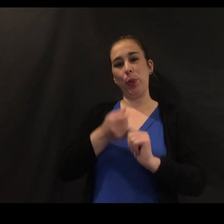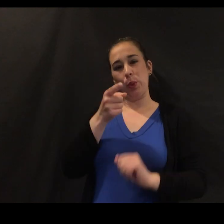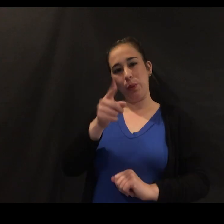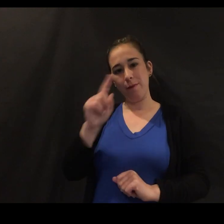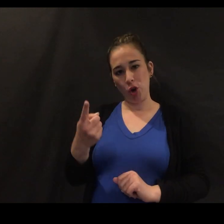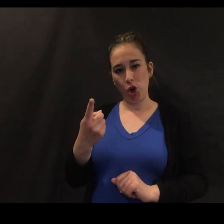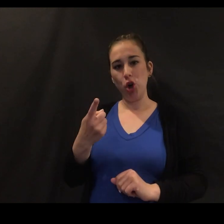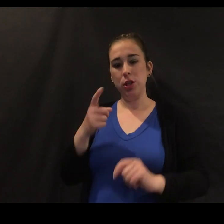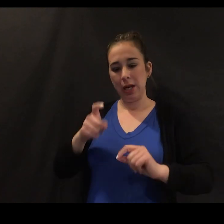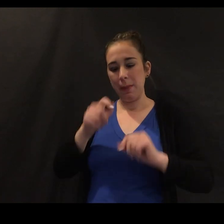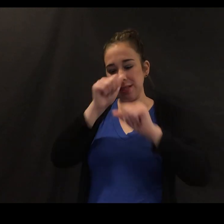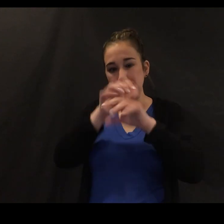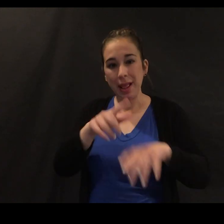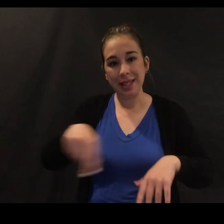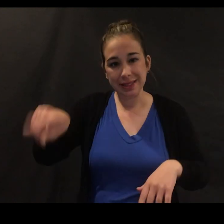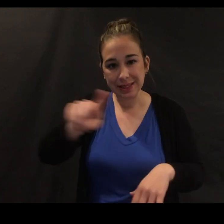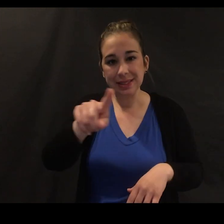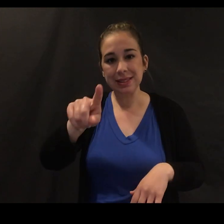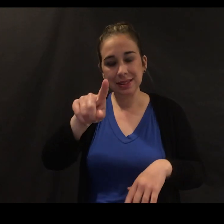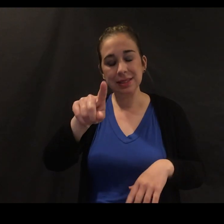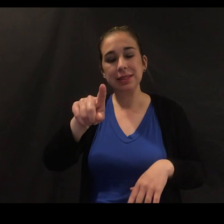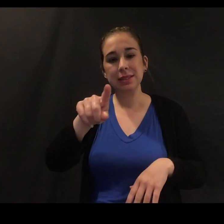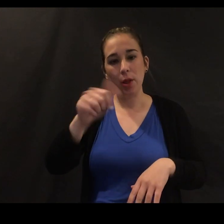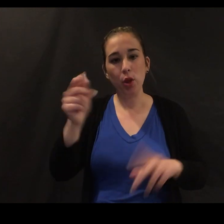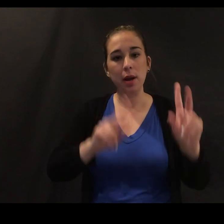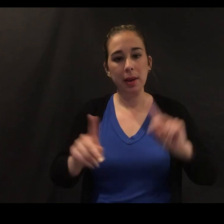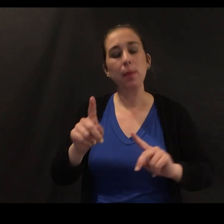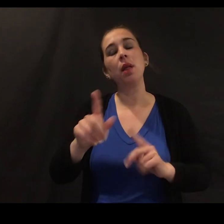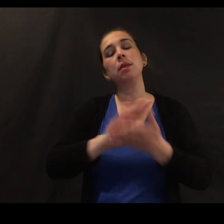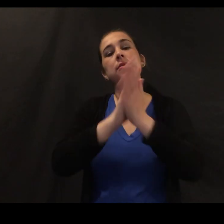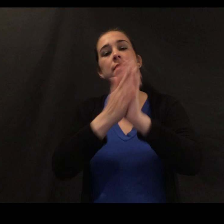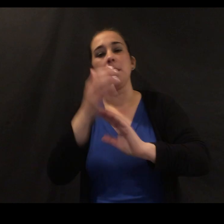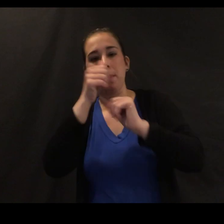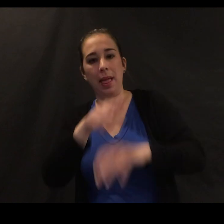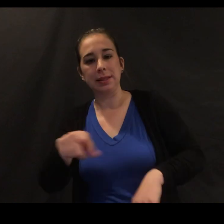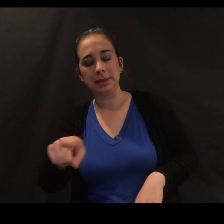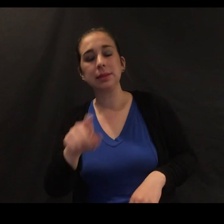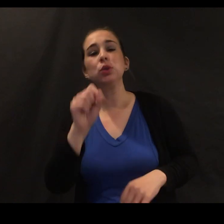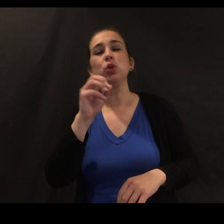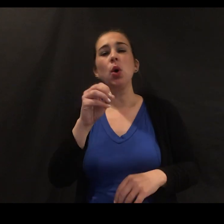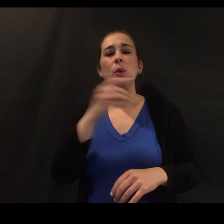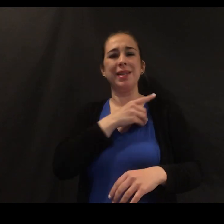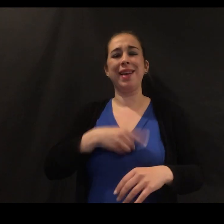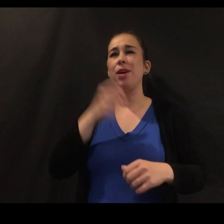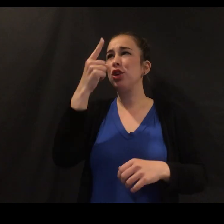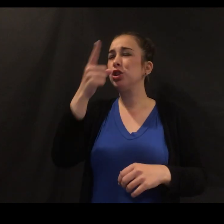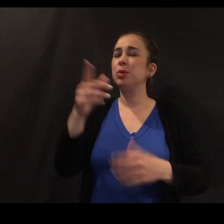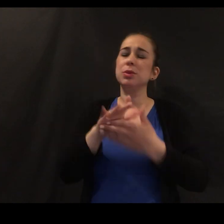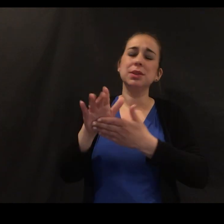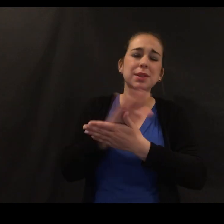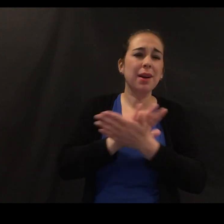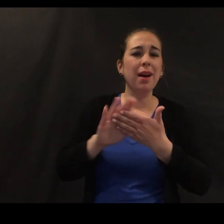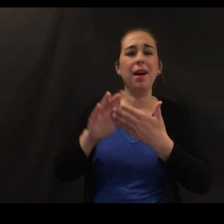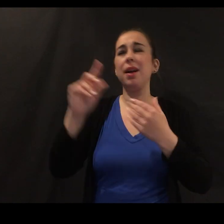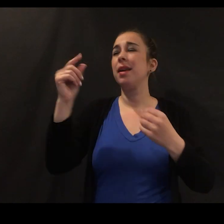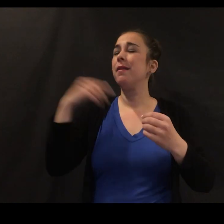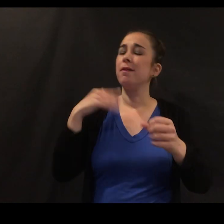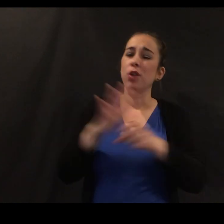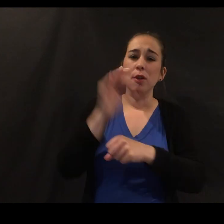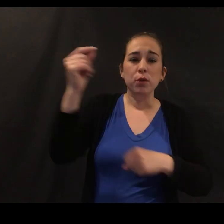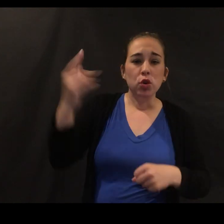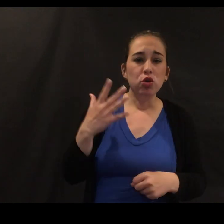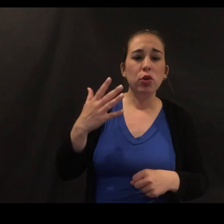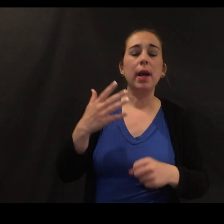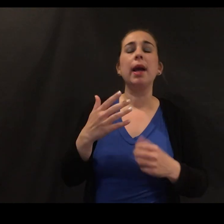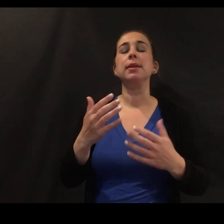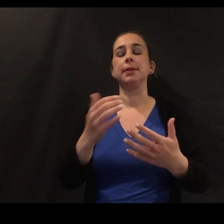We're blessed to be a blessing. And so David understood this. He was gracious. He was generous in his dealings. Let's go to the fourth